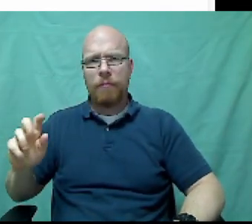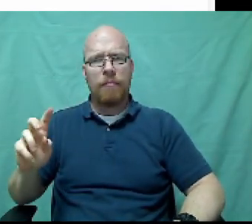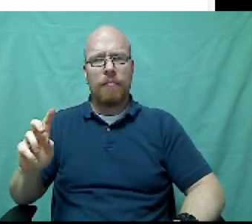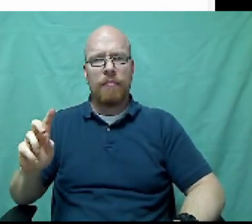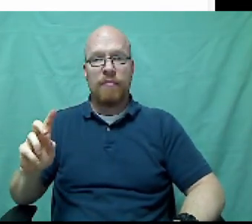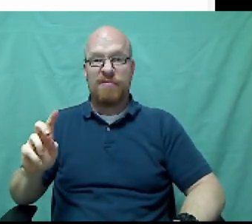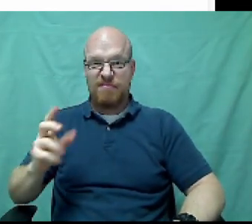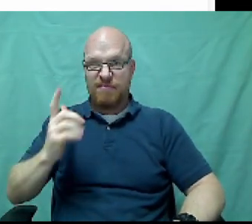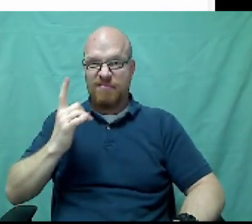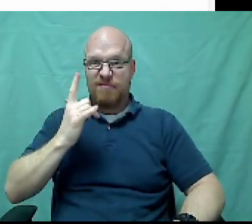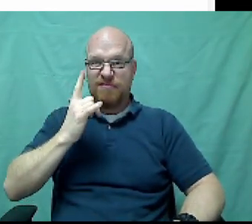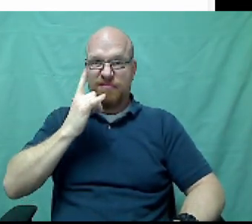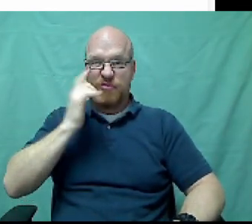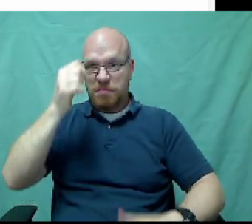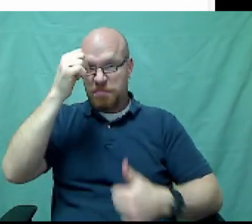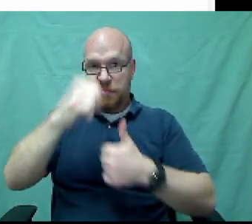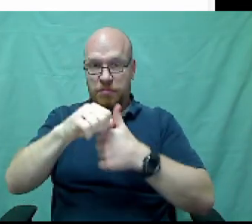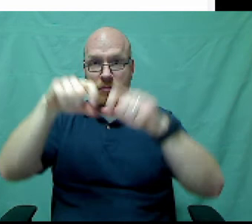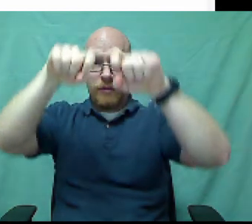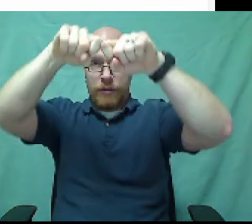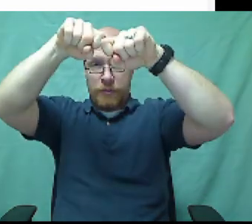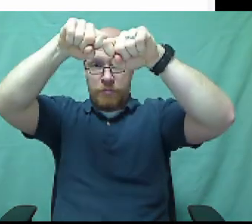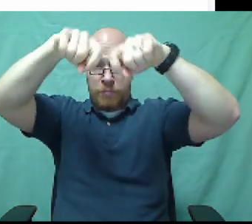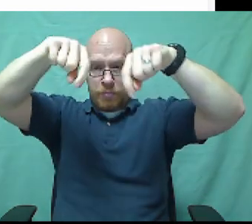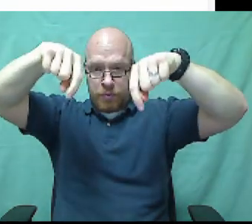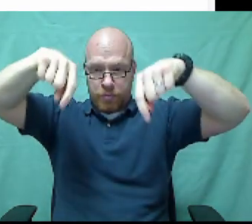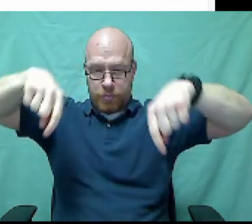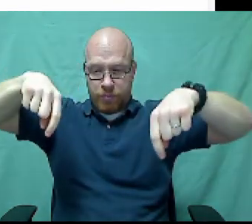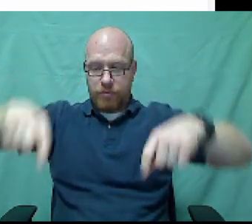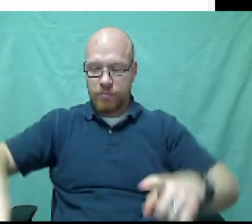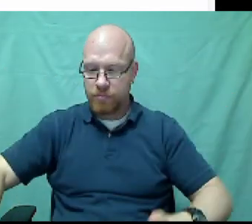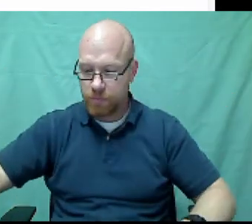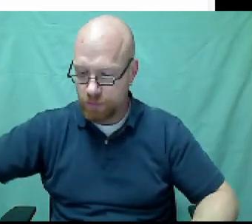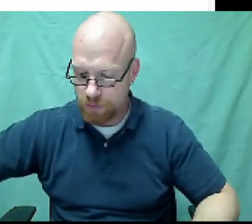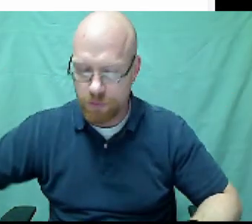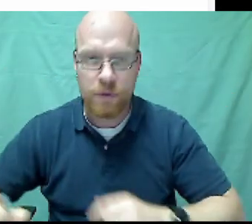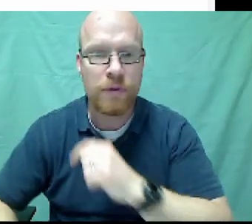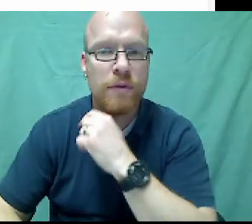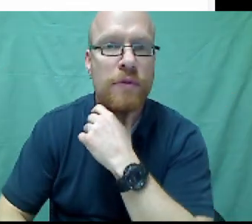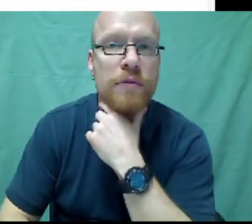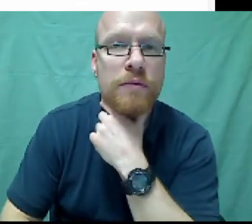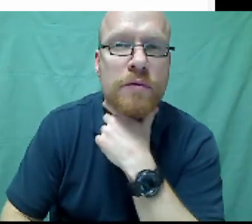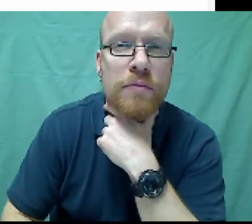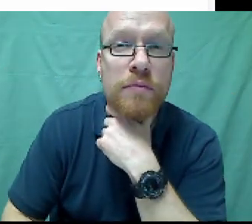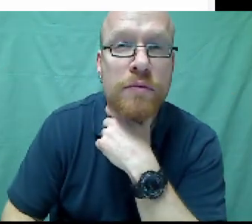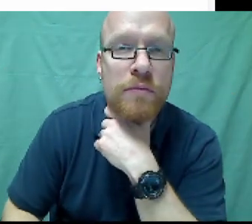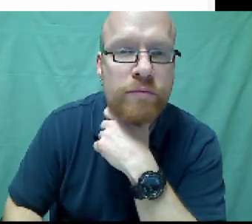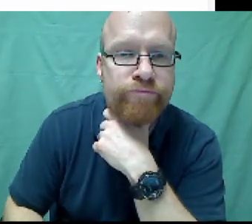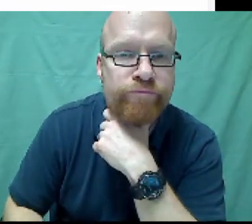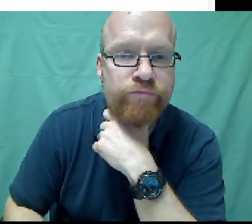on this graph. Now, as we see the arrows, it goes on forever.